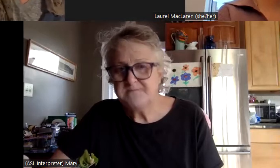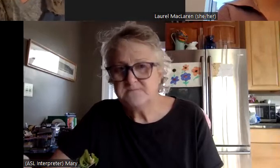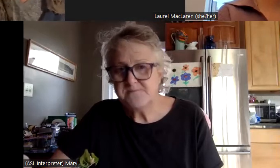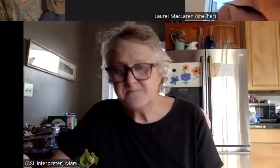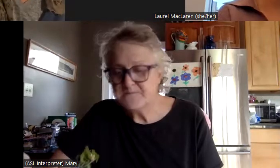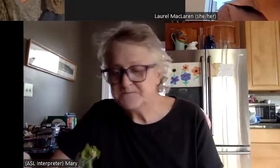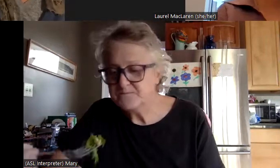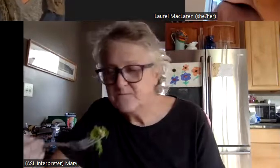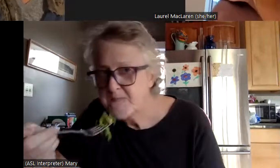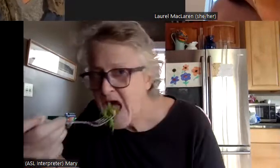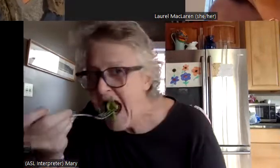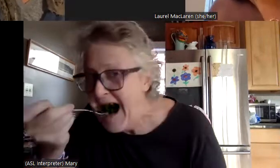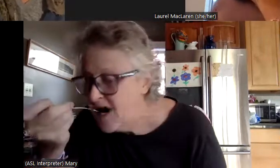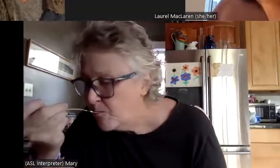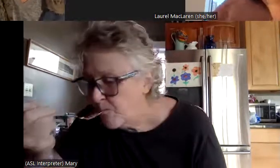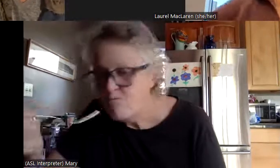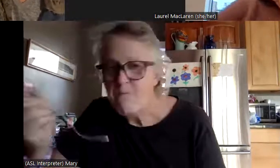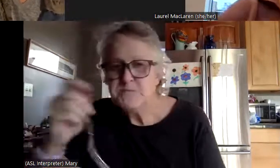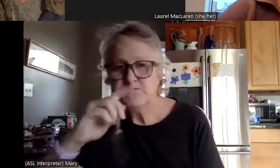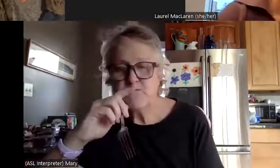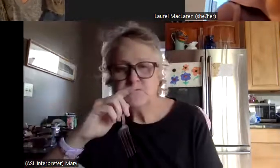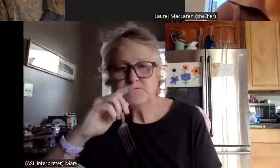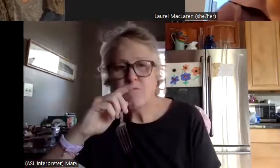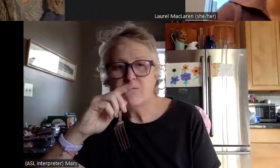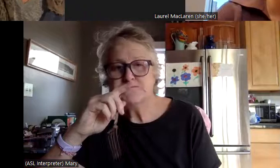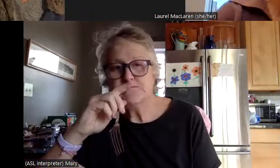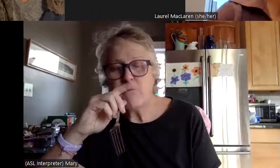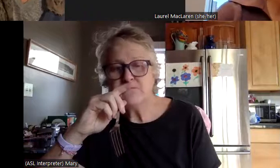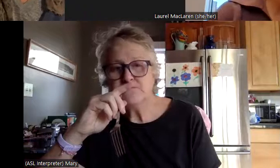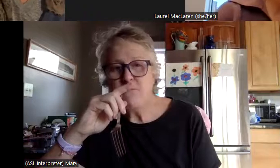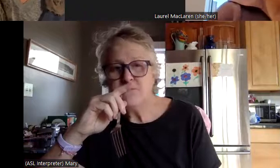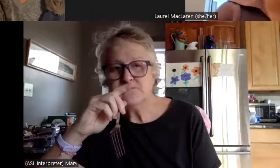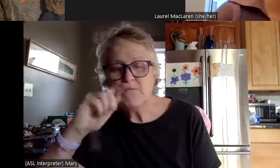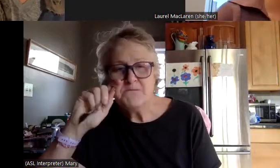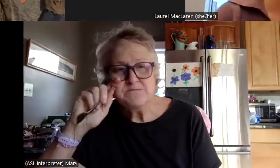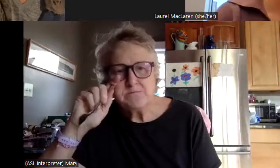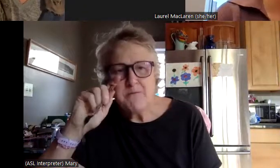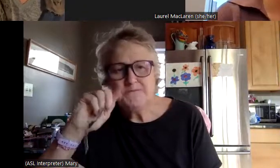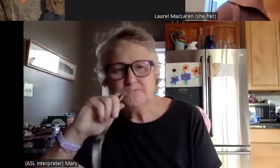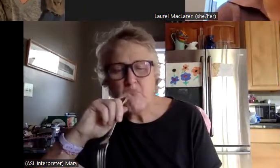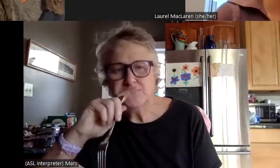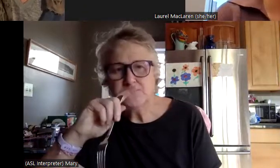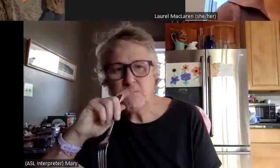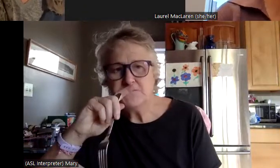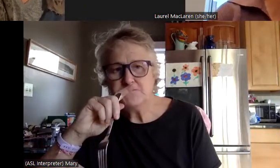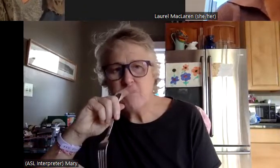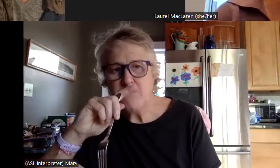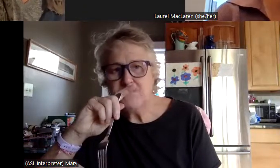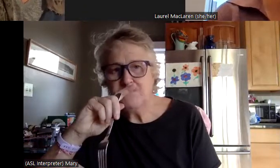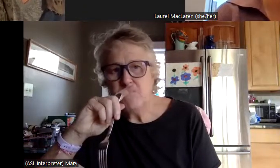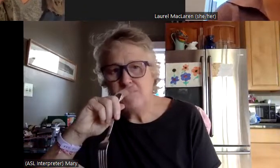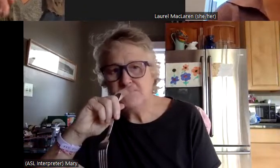nerves, and then they do that 6 times, and 2 of them really hurt.